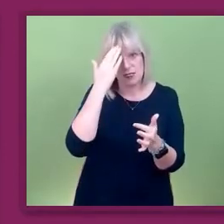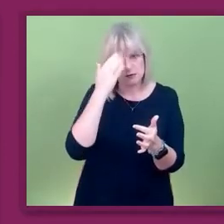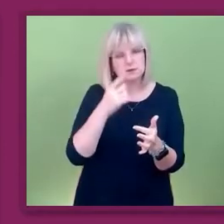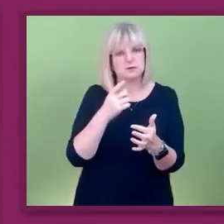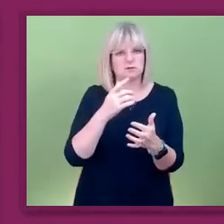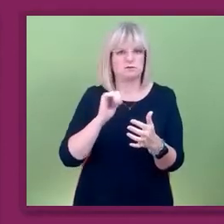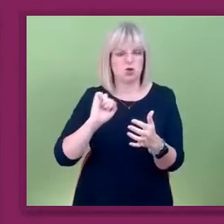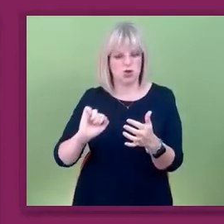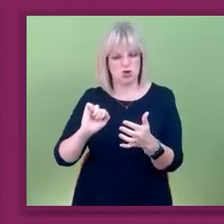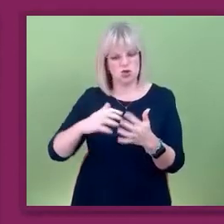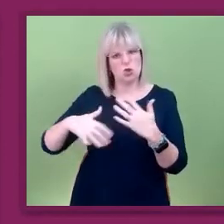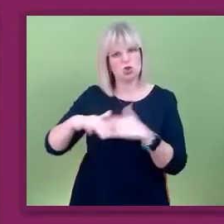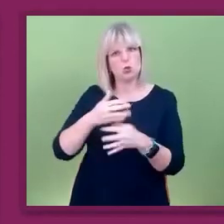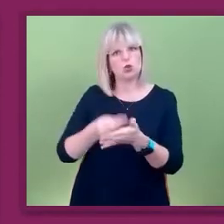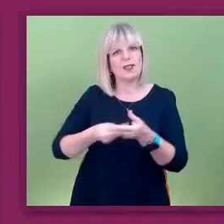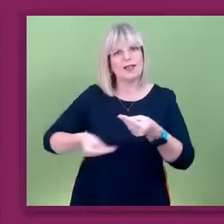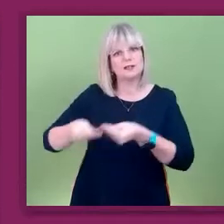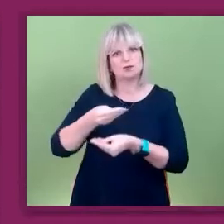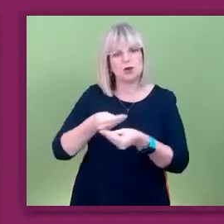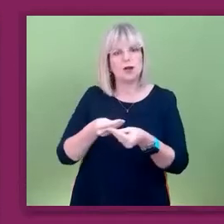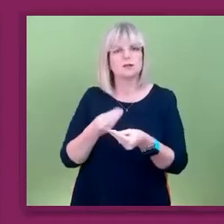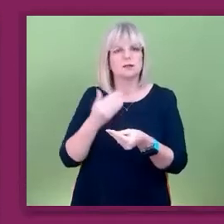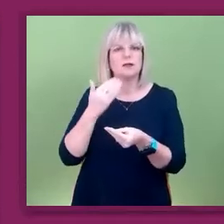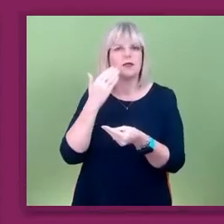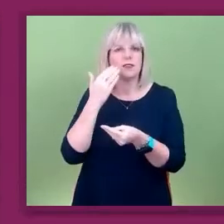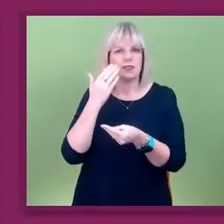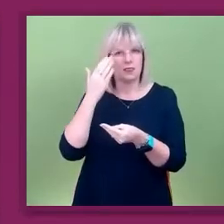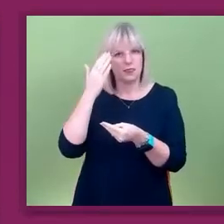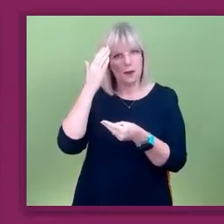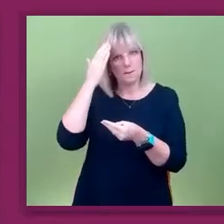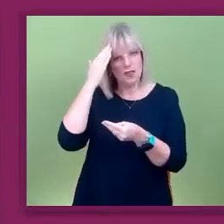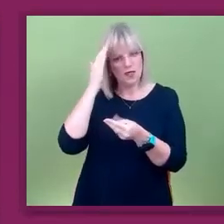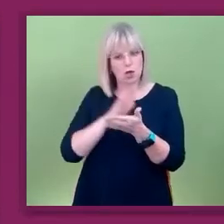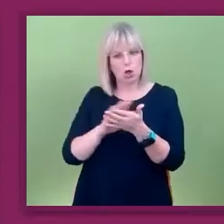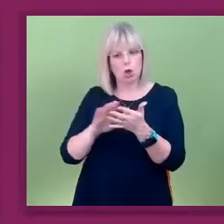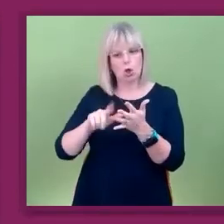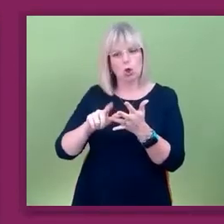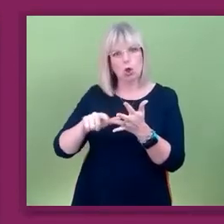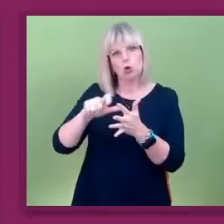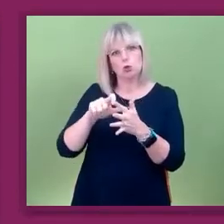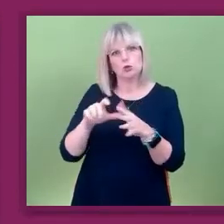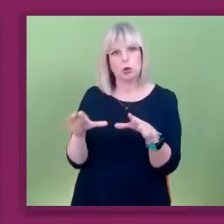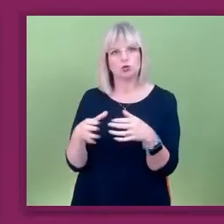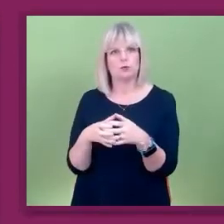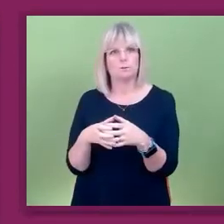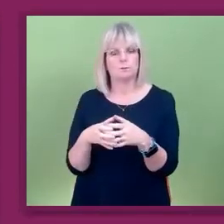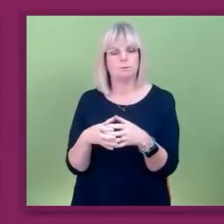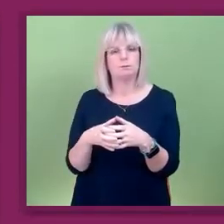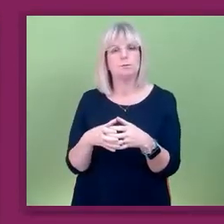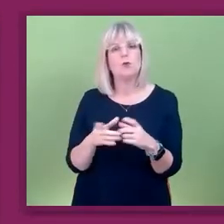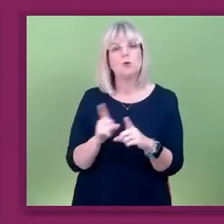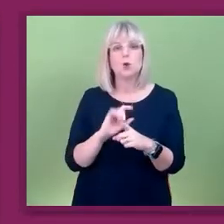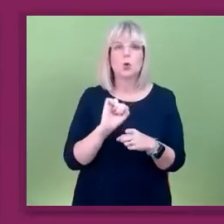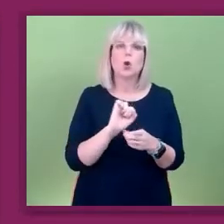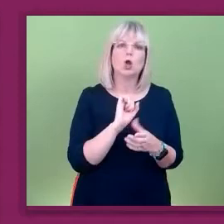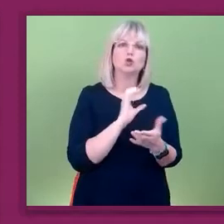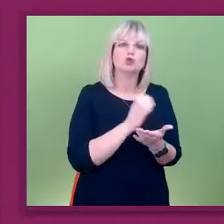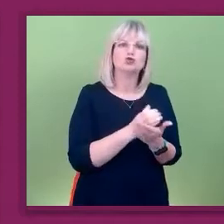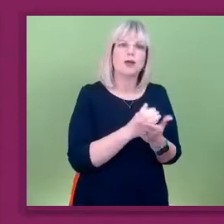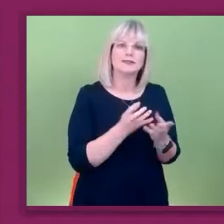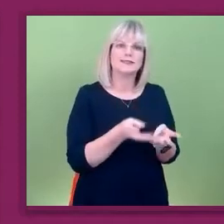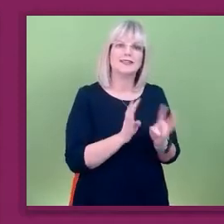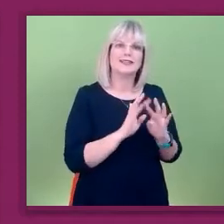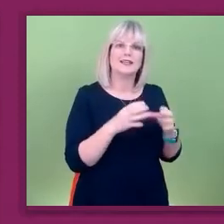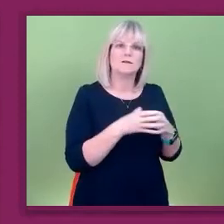Motherhood Experience, the Motherhood Group. She's also a trustee for Birthrights Charity, and she acts as a maternal mental